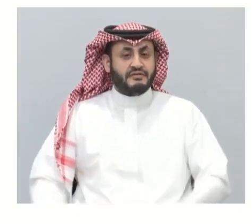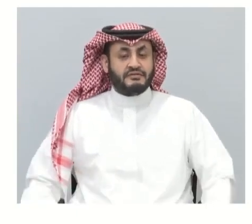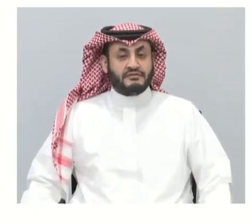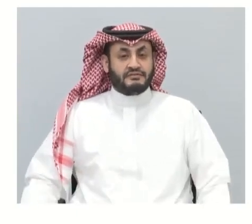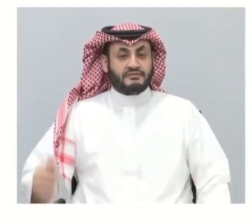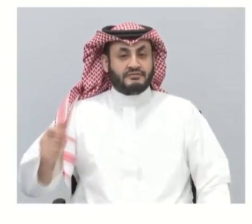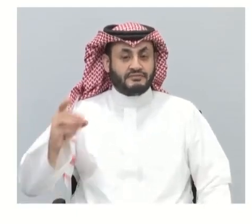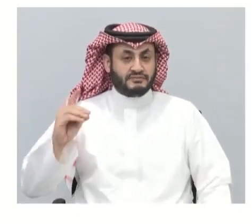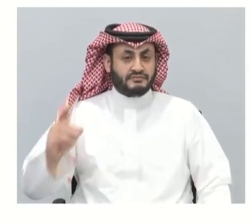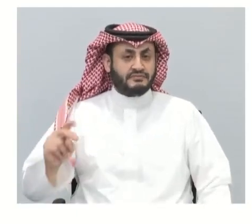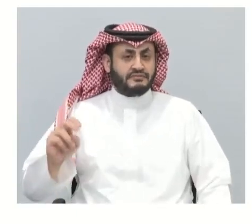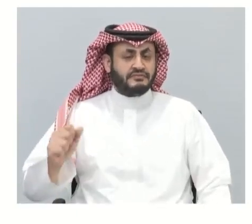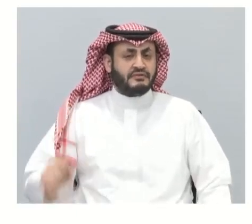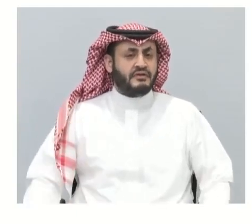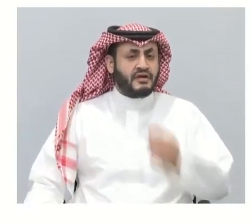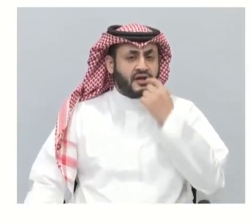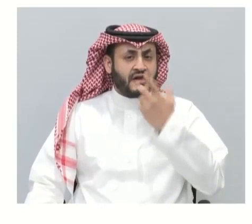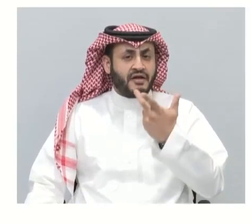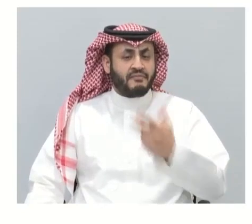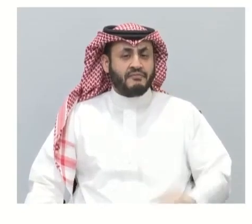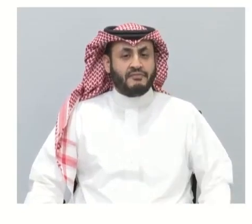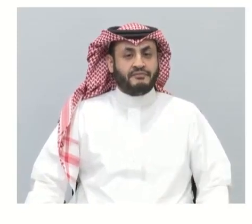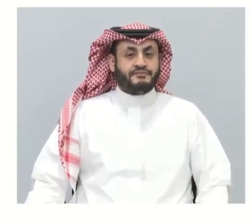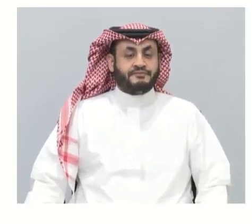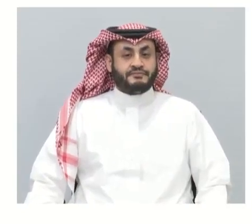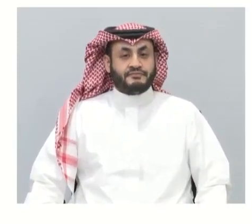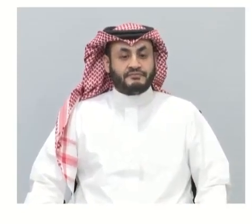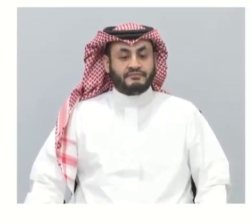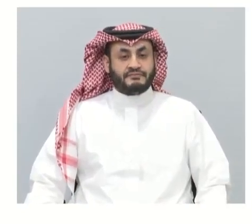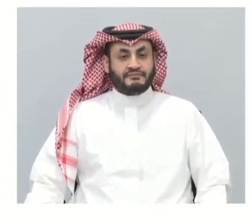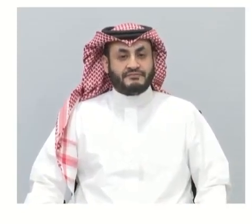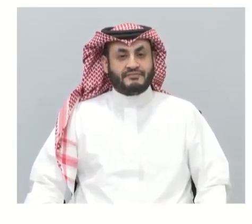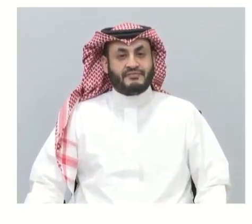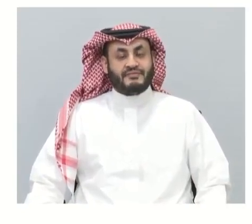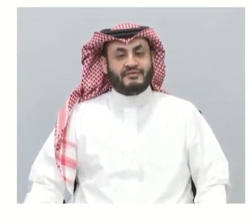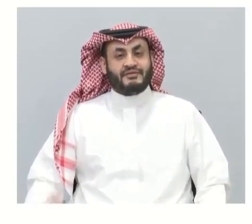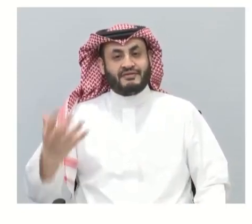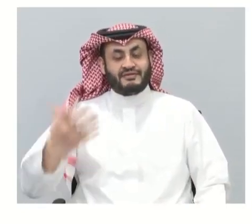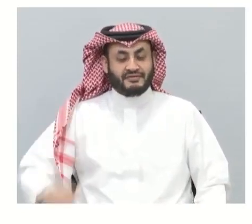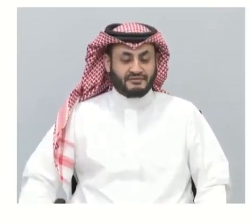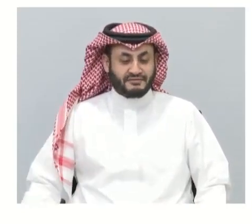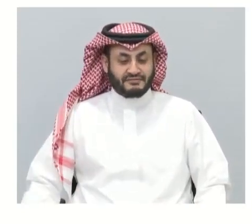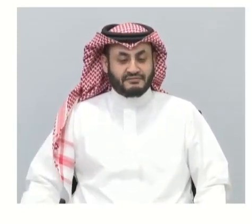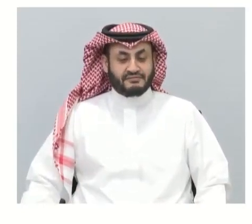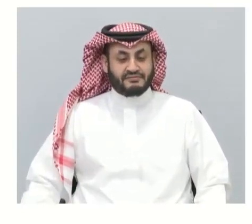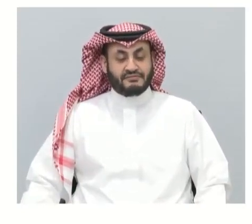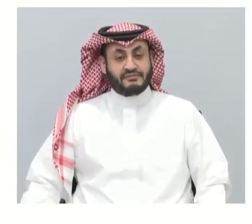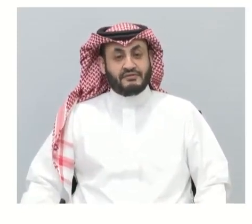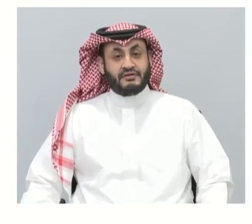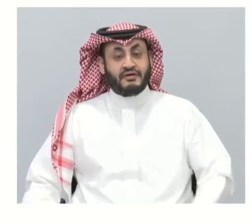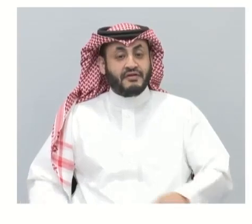Ali is 25 years old. He will tell us that I have studied journalism.